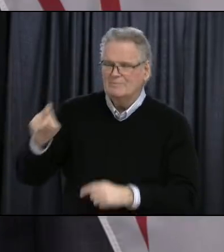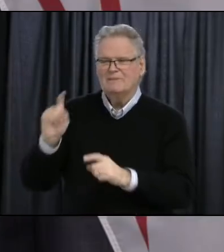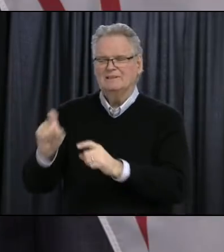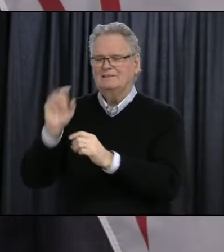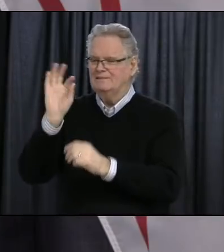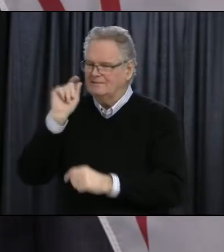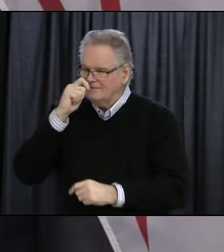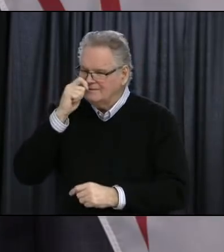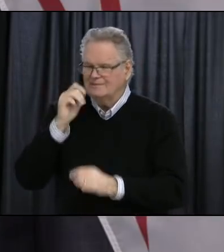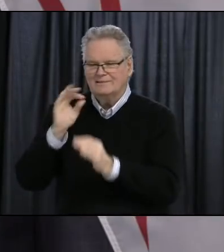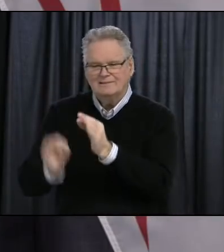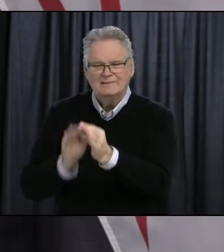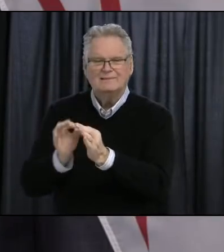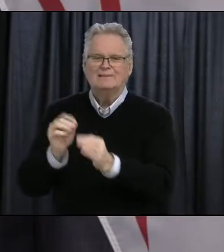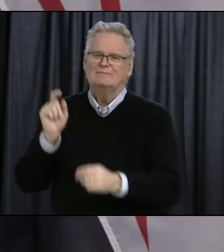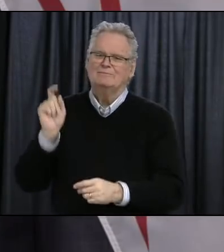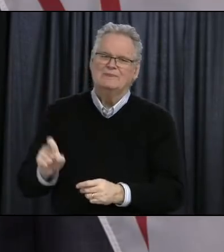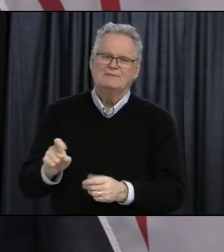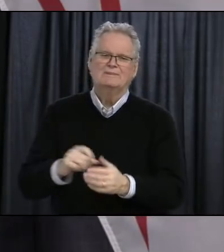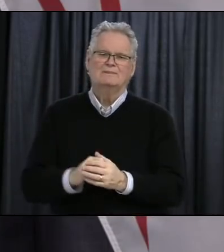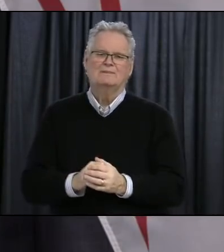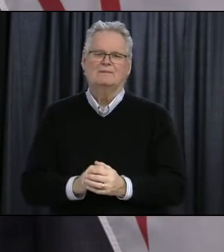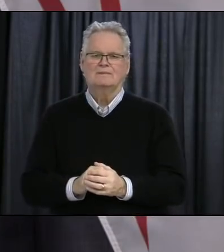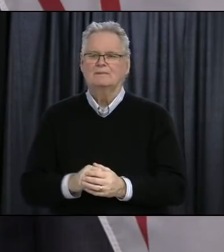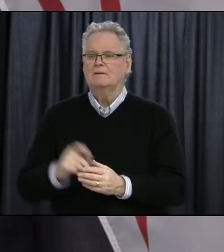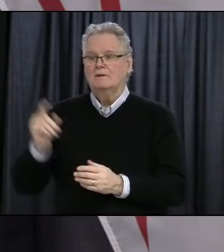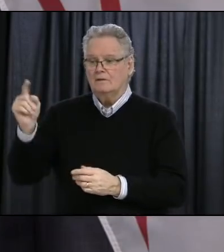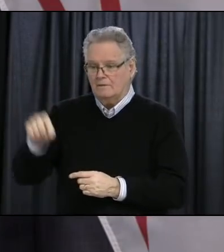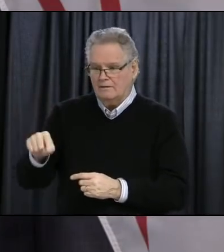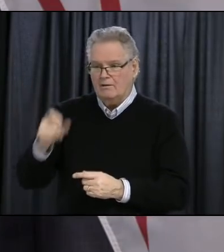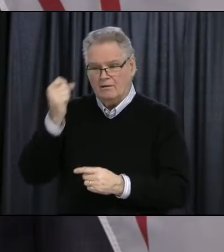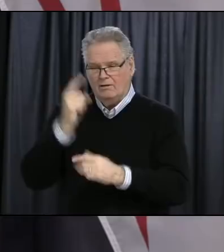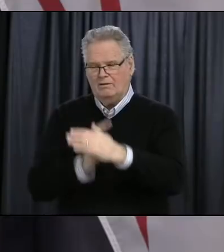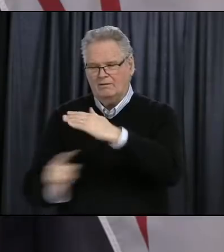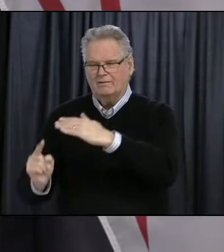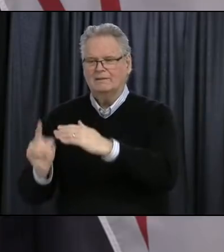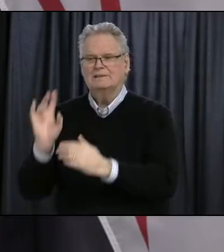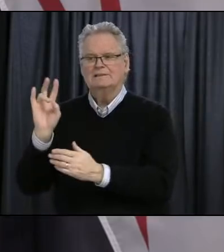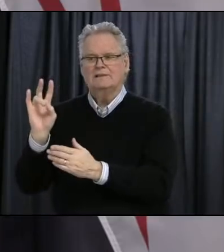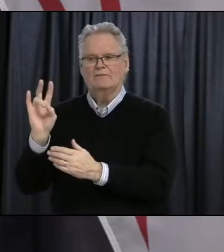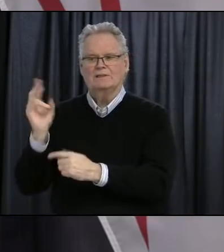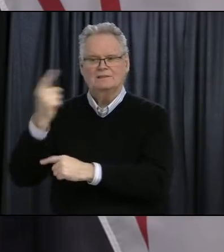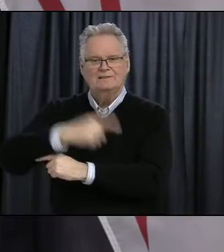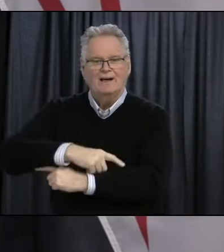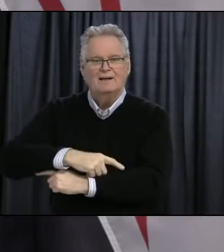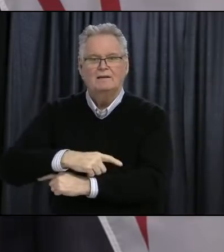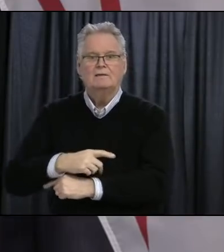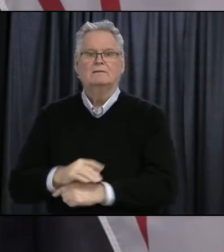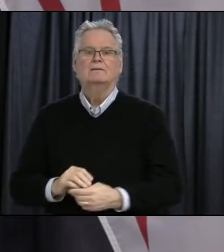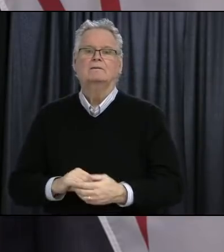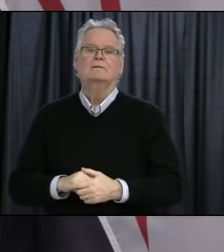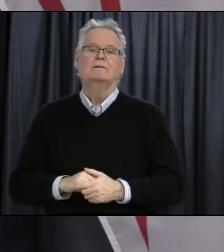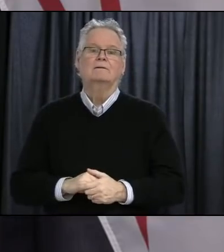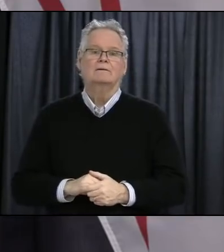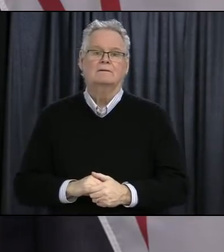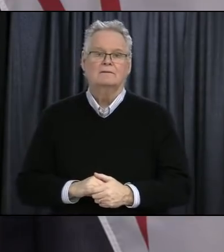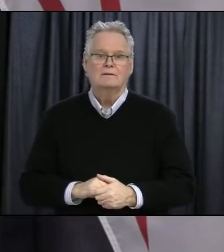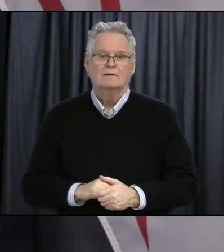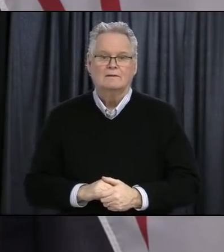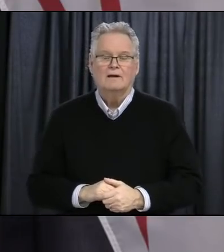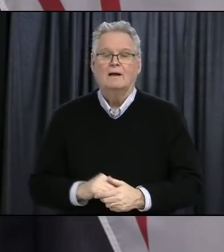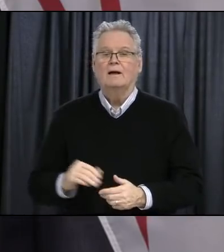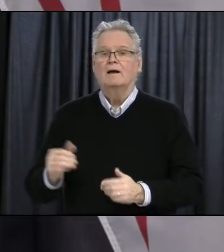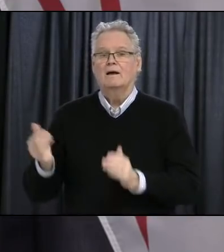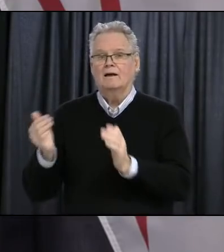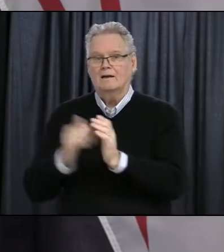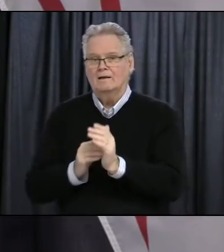isolation, they were still going out into the community, that we wanted to have that 3rd test just to make sure that we were picking